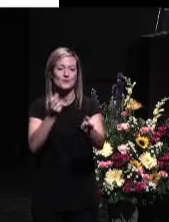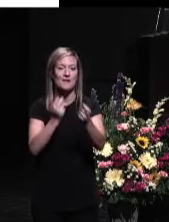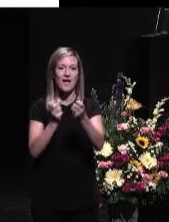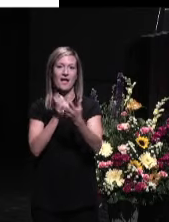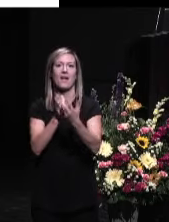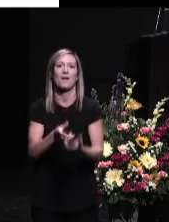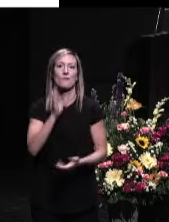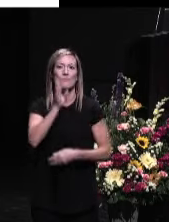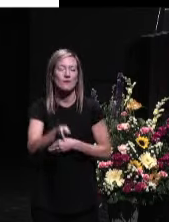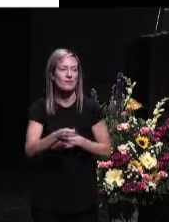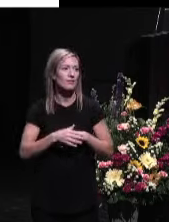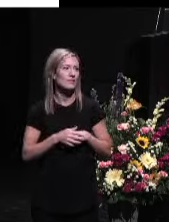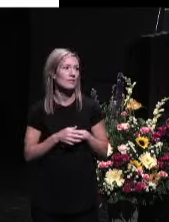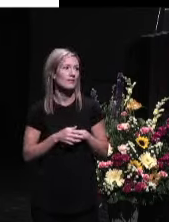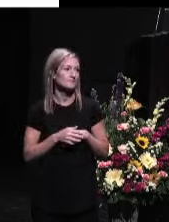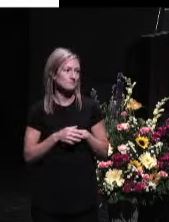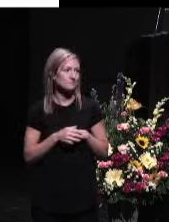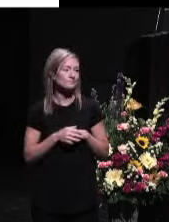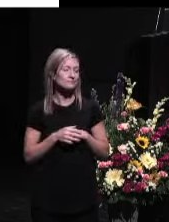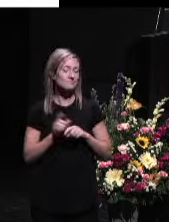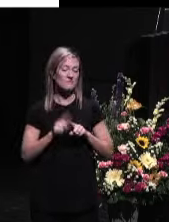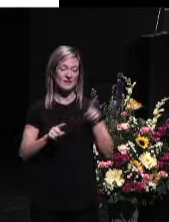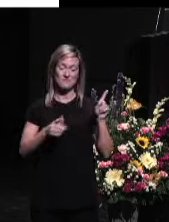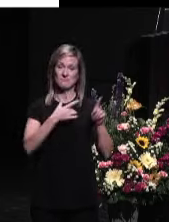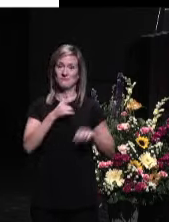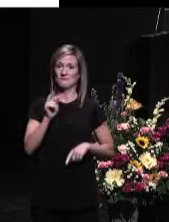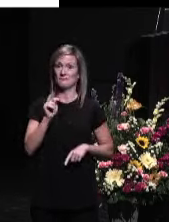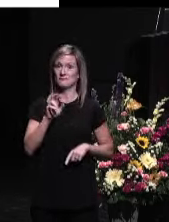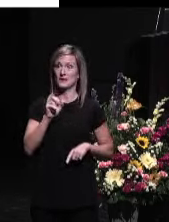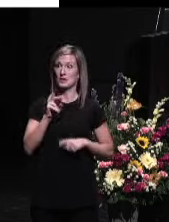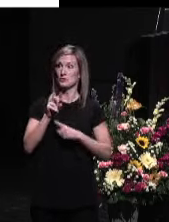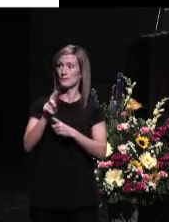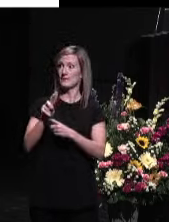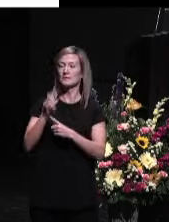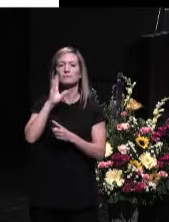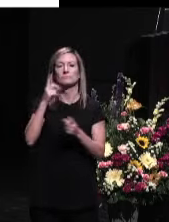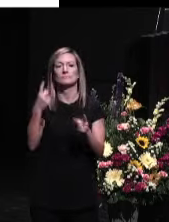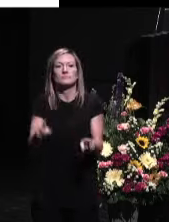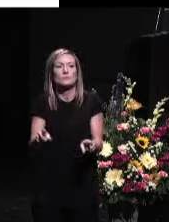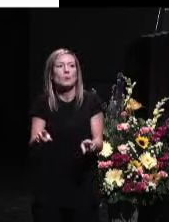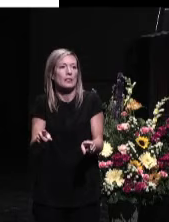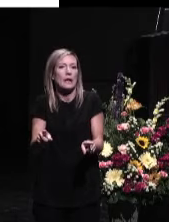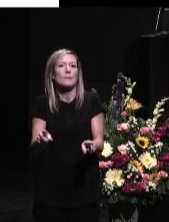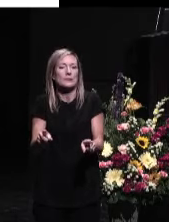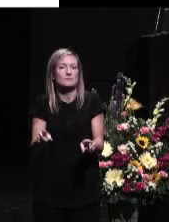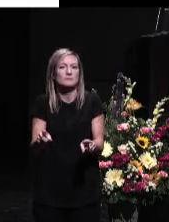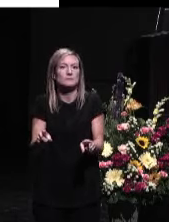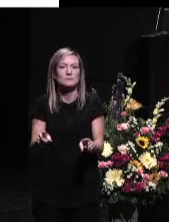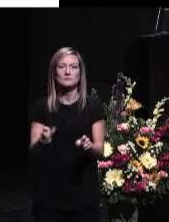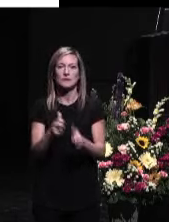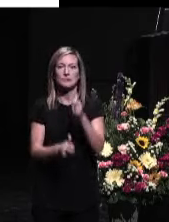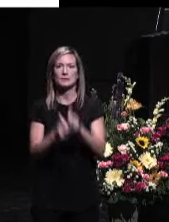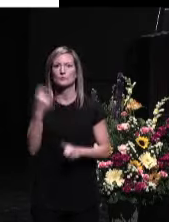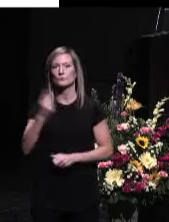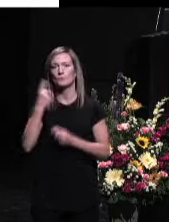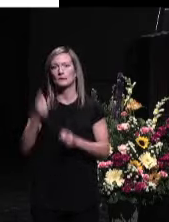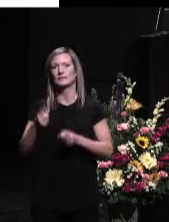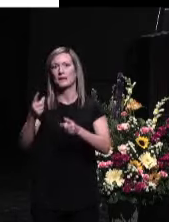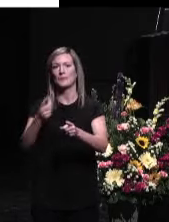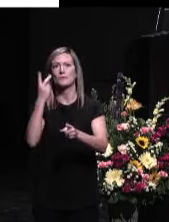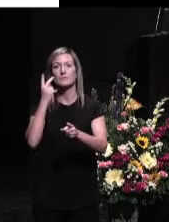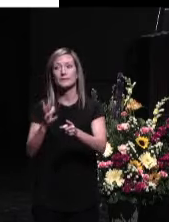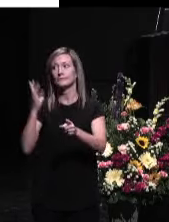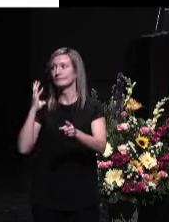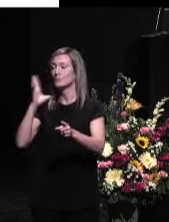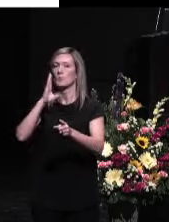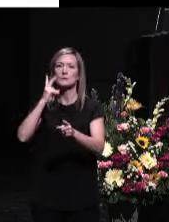But these are out there. And these trends are undeniable in terms of some of the issues that are happening. And we've seen this in the news.